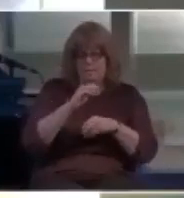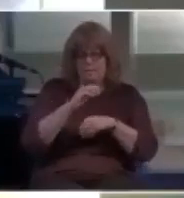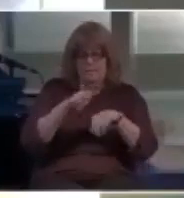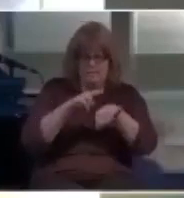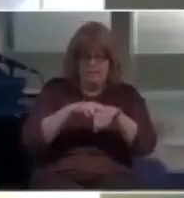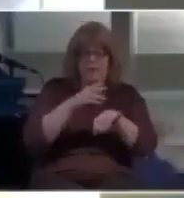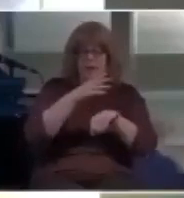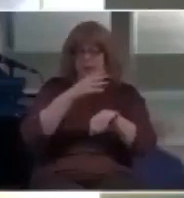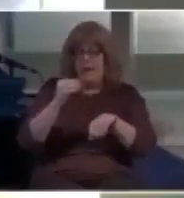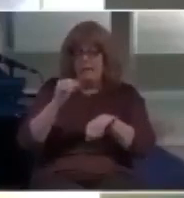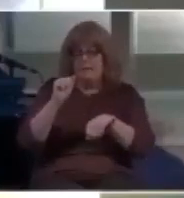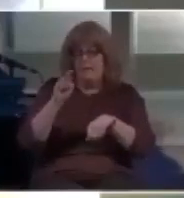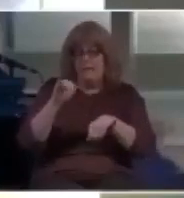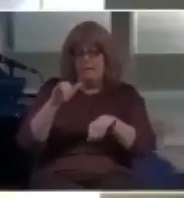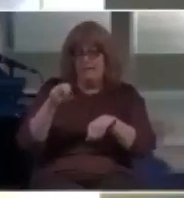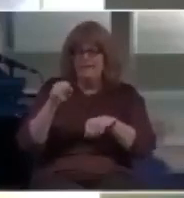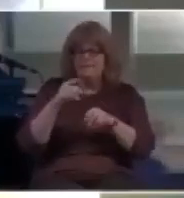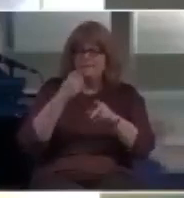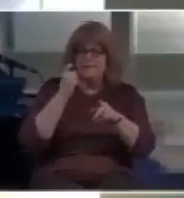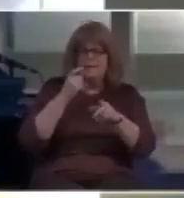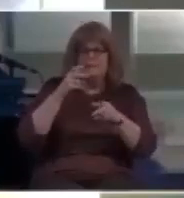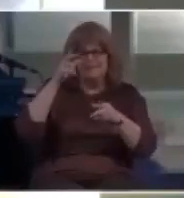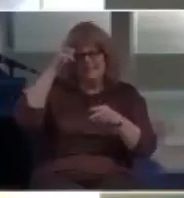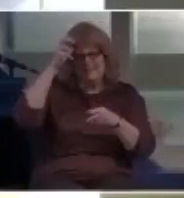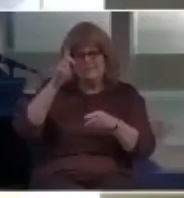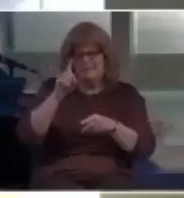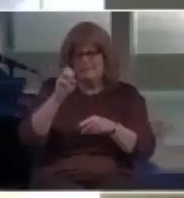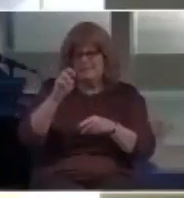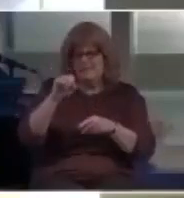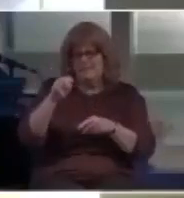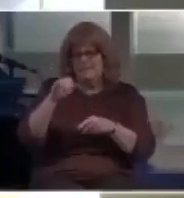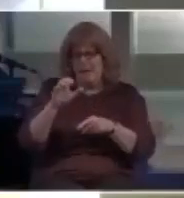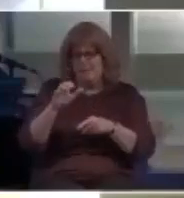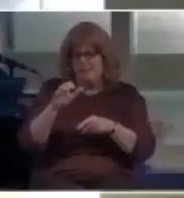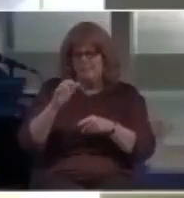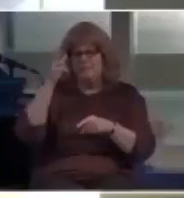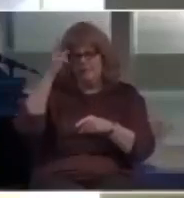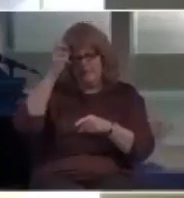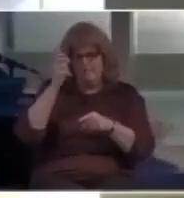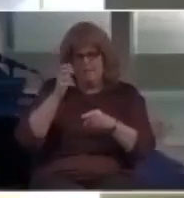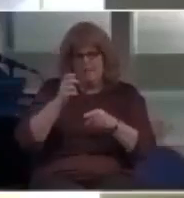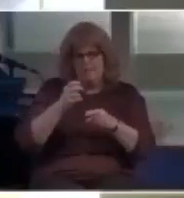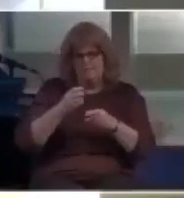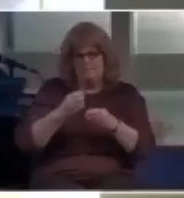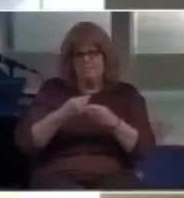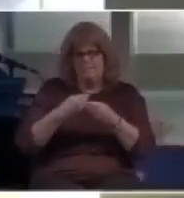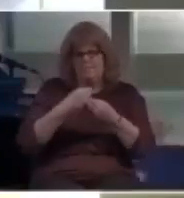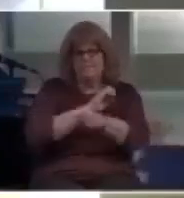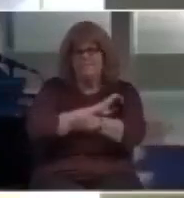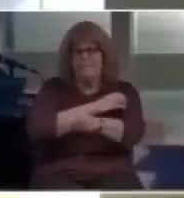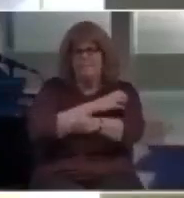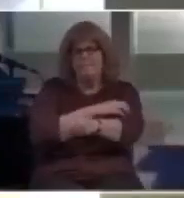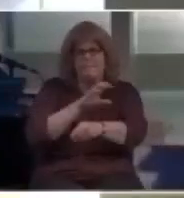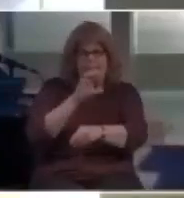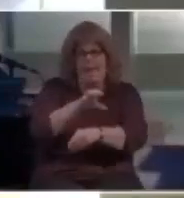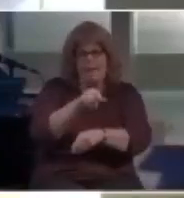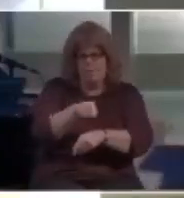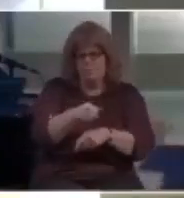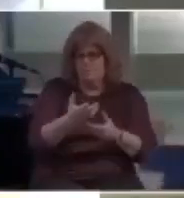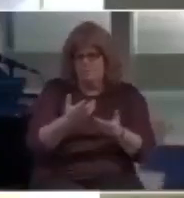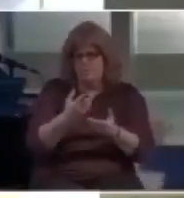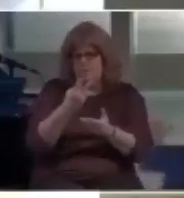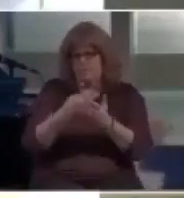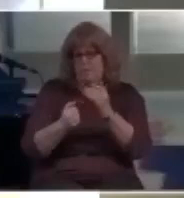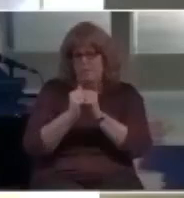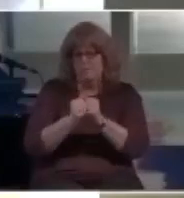abyss, because it is demonically, satanically inspired and empowered, and put those things